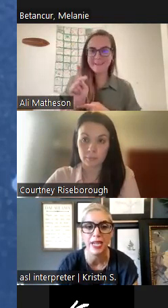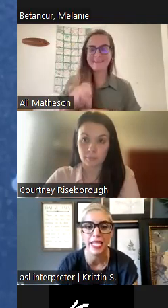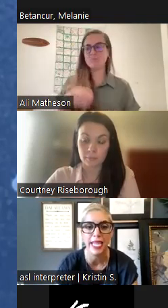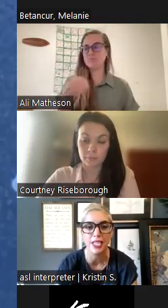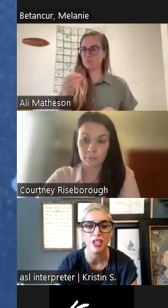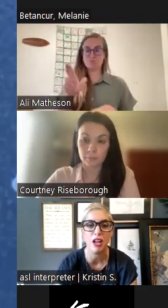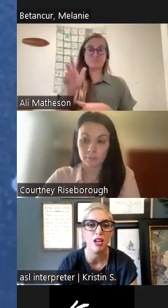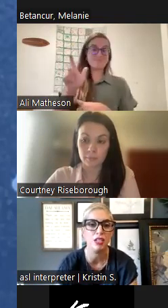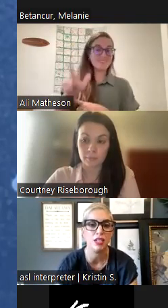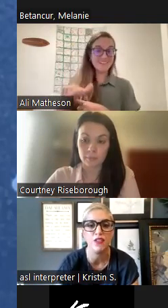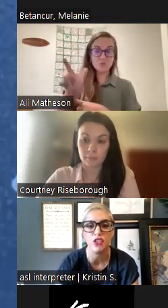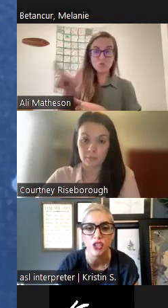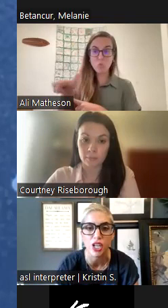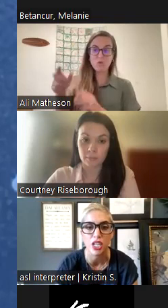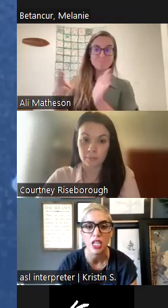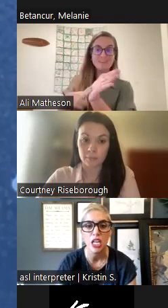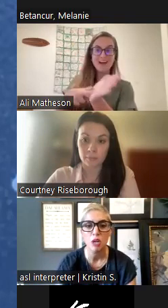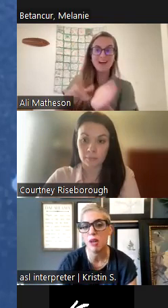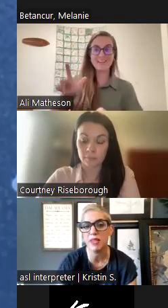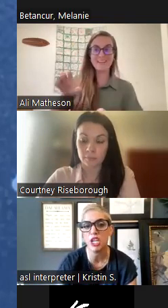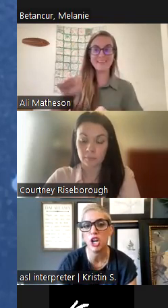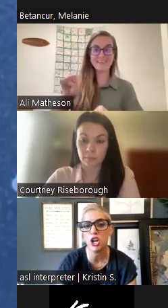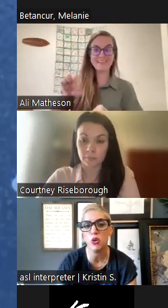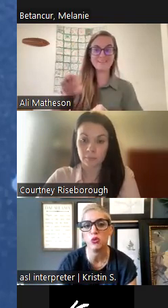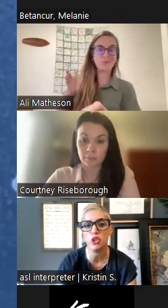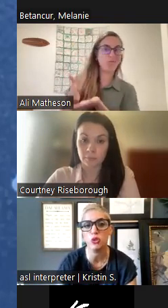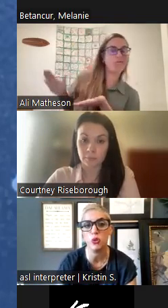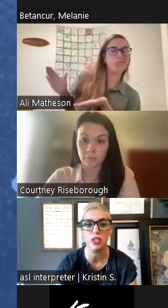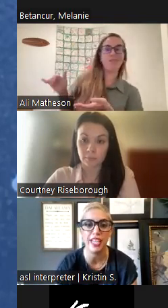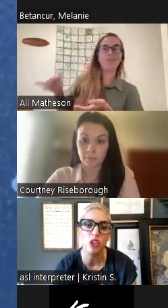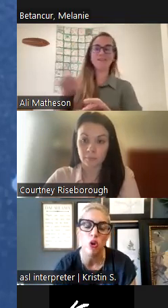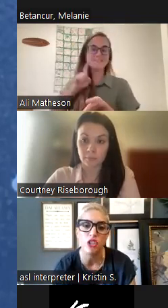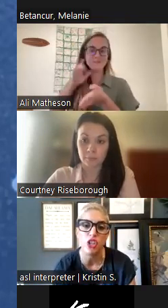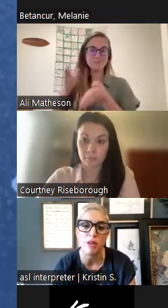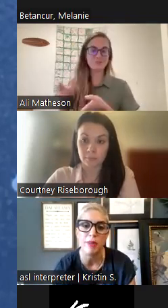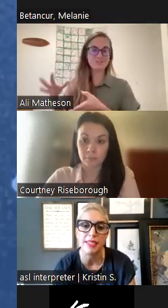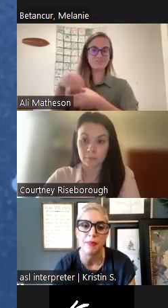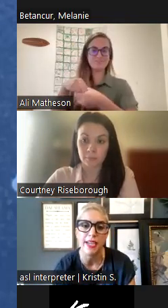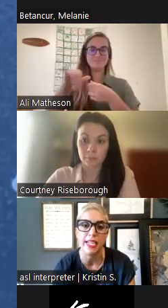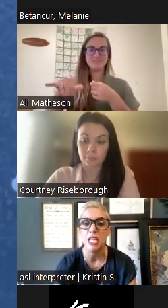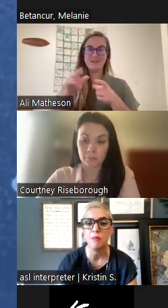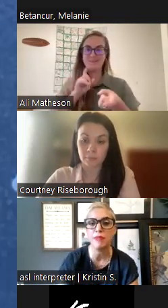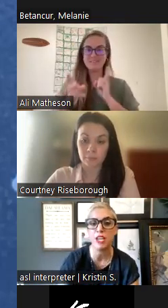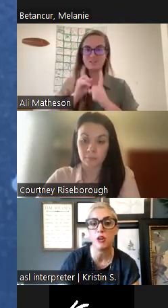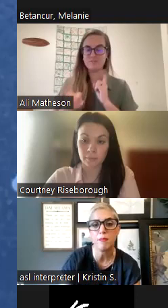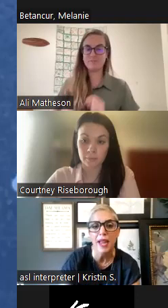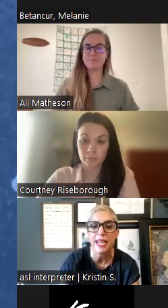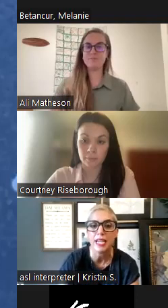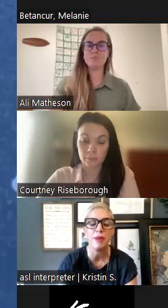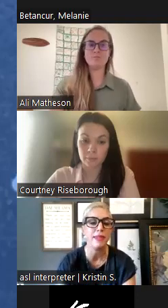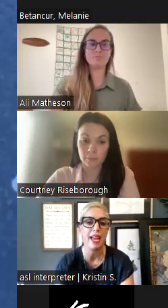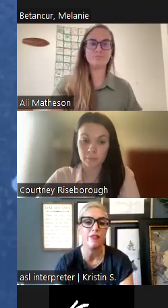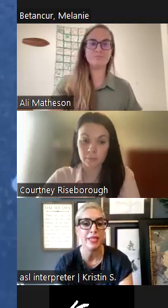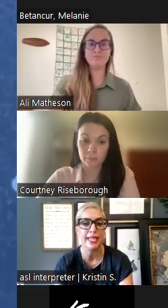what's happening in a conversation. Maybe they go to the landlord to talk about something. Maybe they go to the